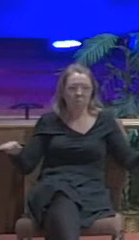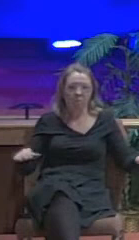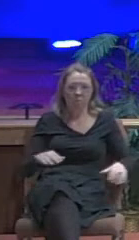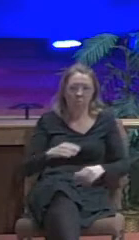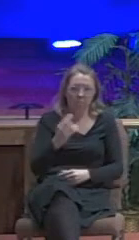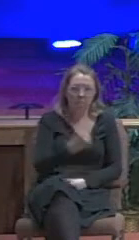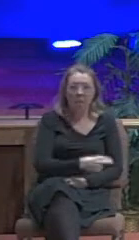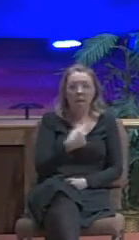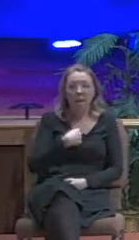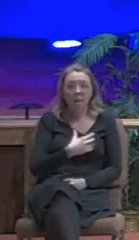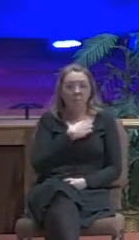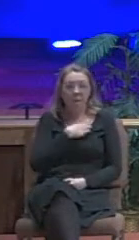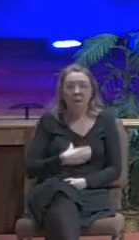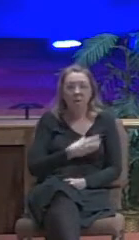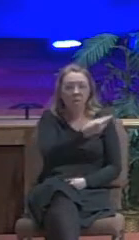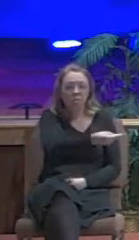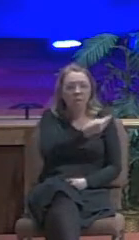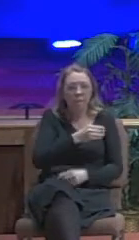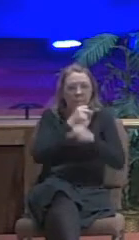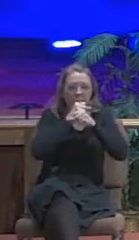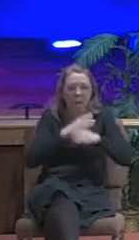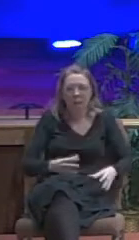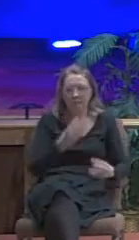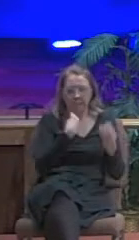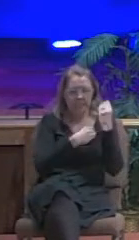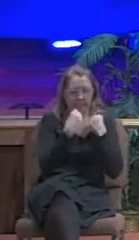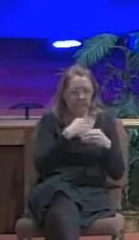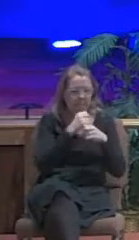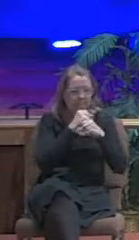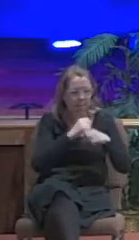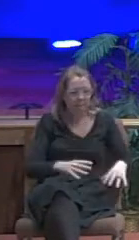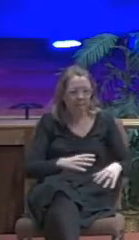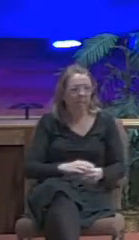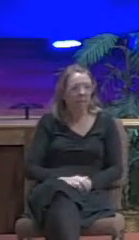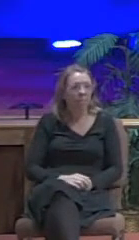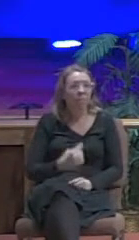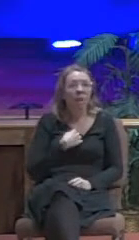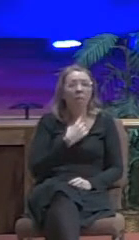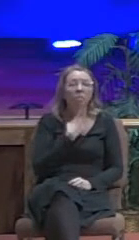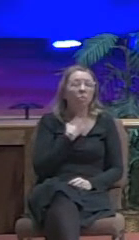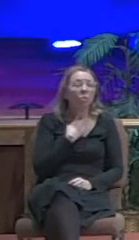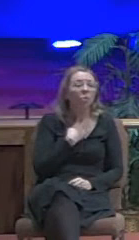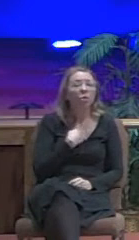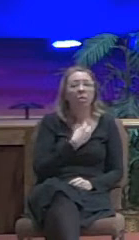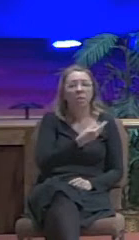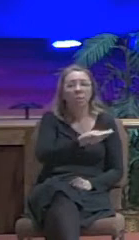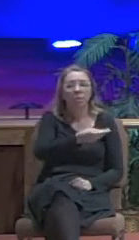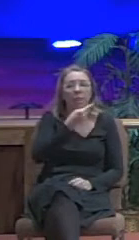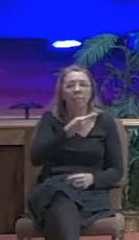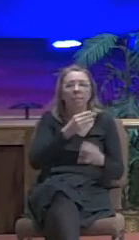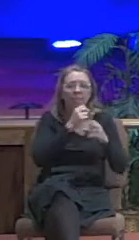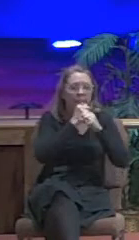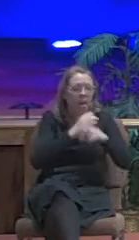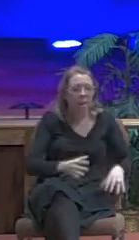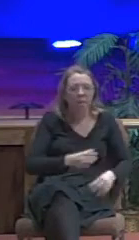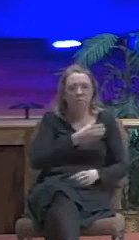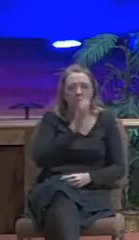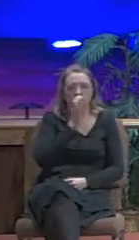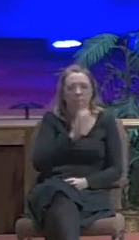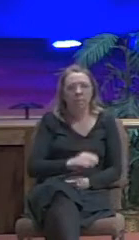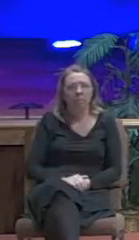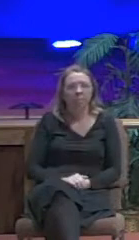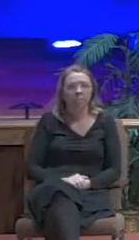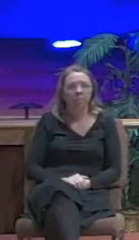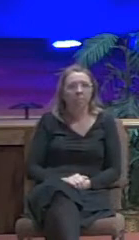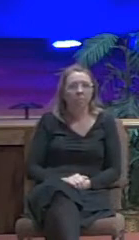me nothing to eat. I was thirsty, and you gave me nothing to drink. I was a